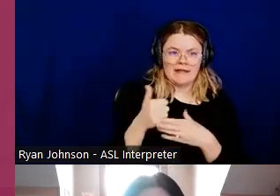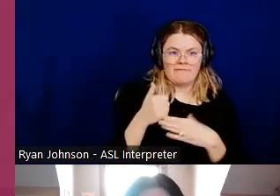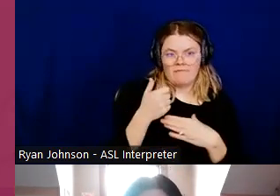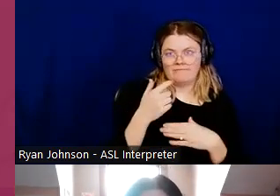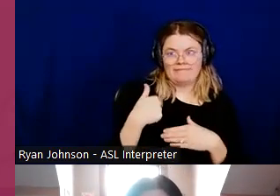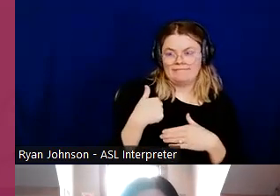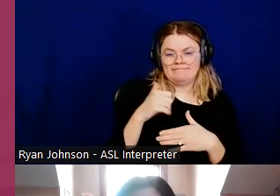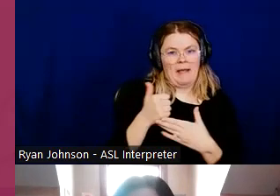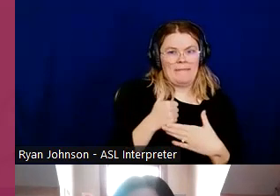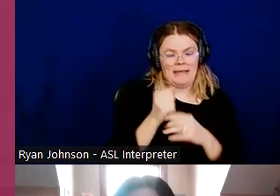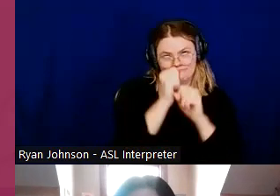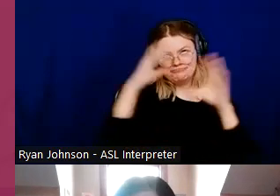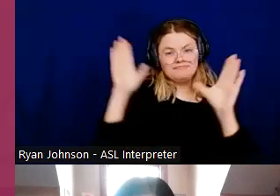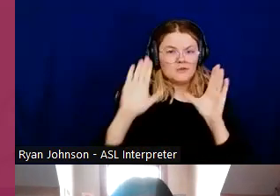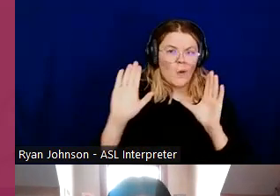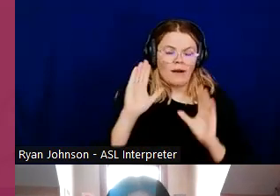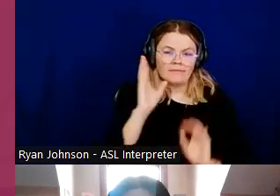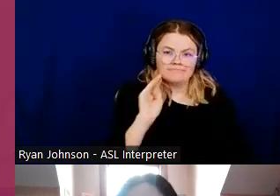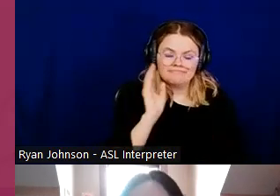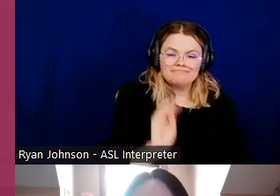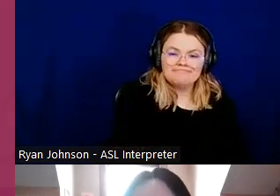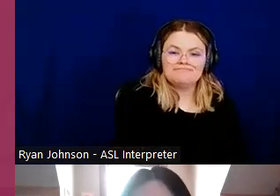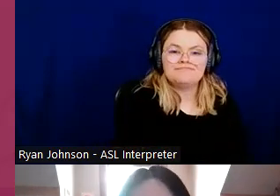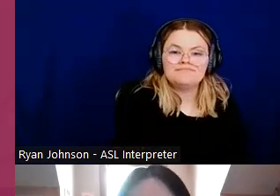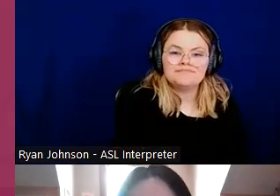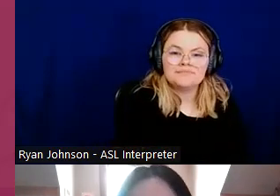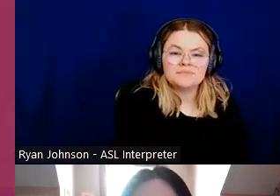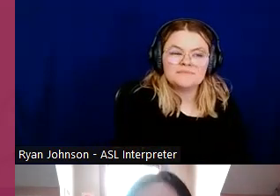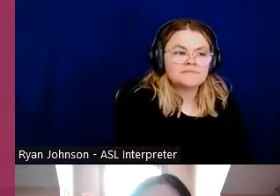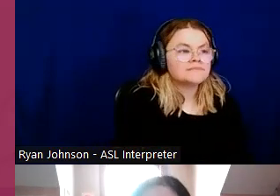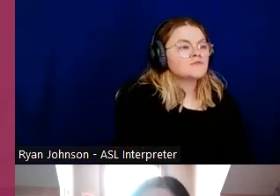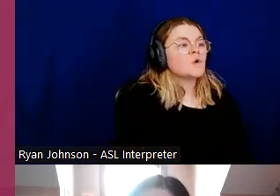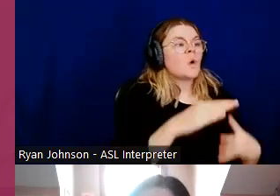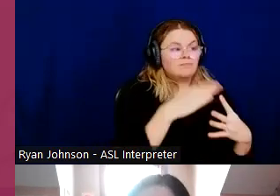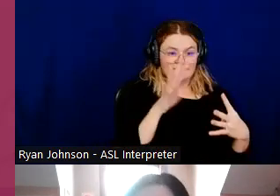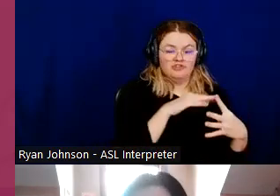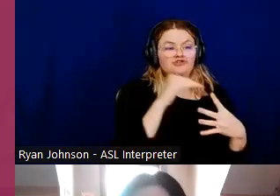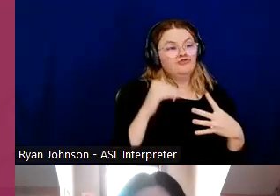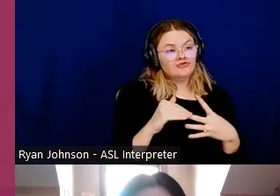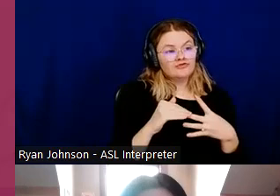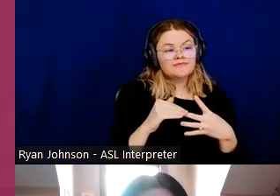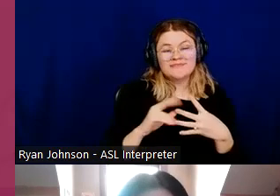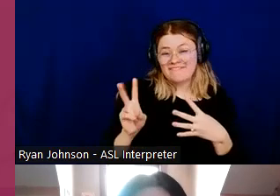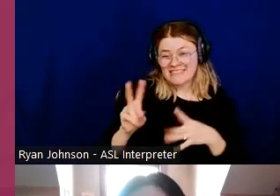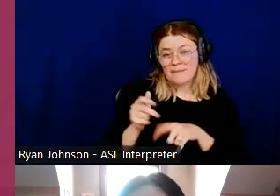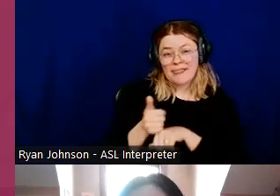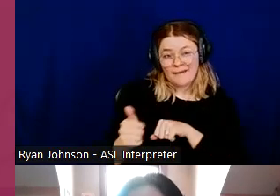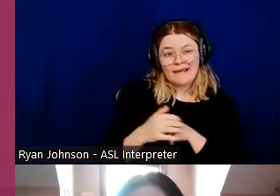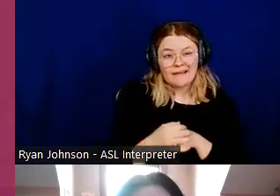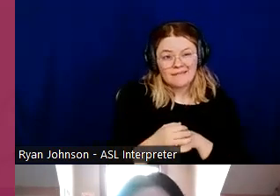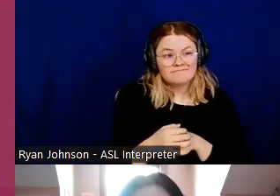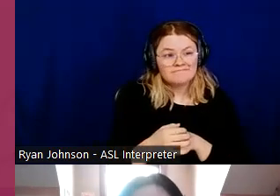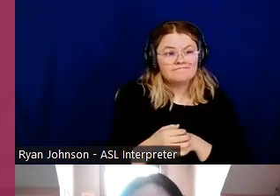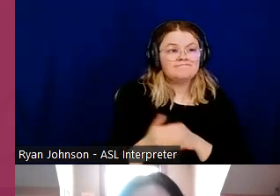And next we have the victim blaming trope. The media tends to justify abuse